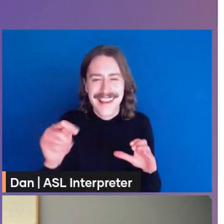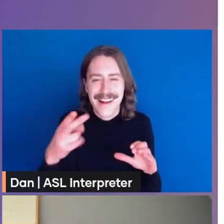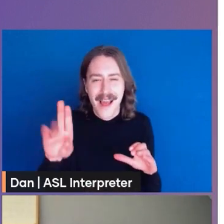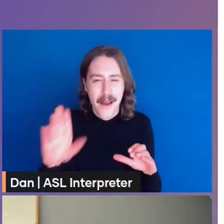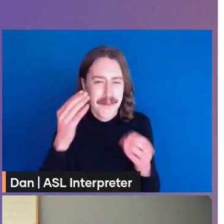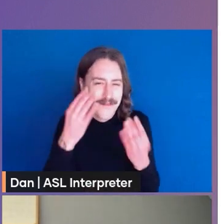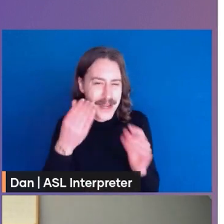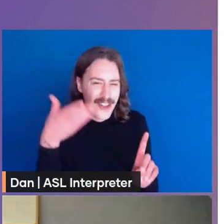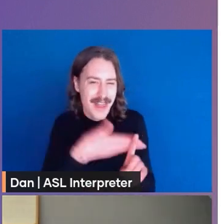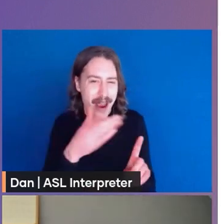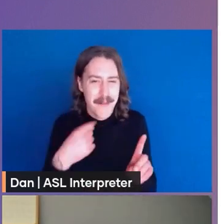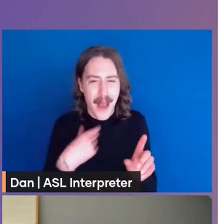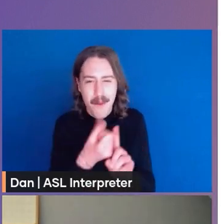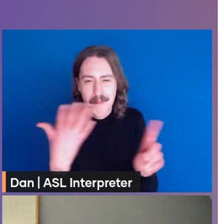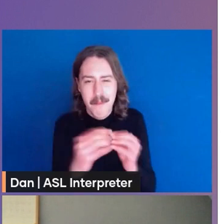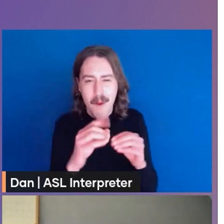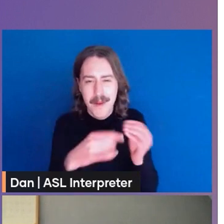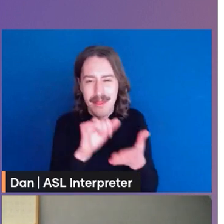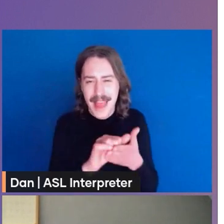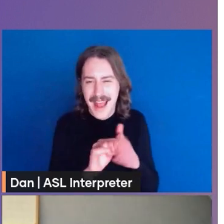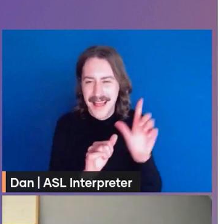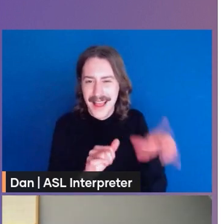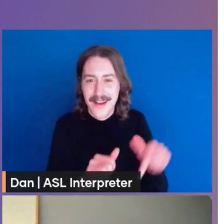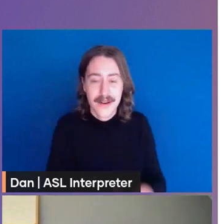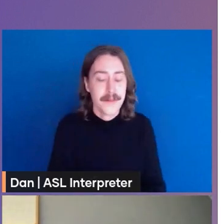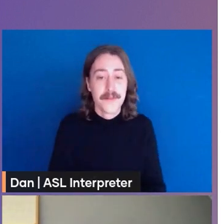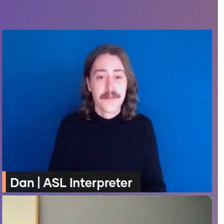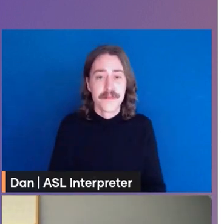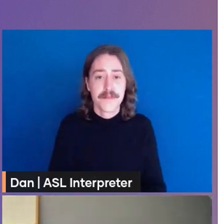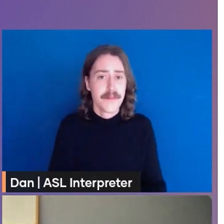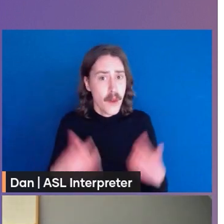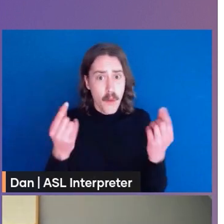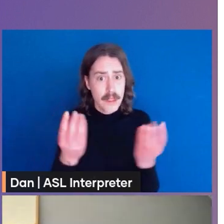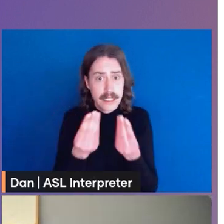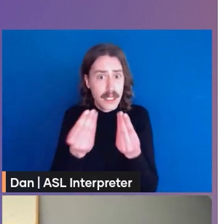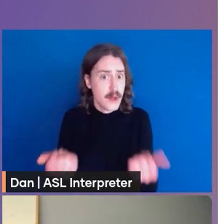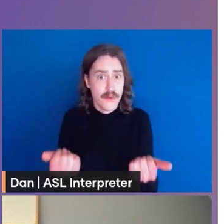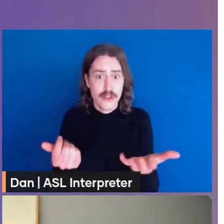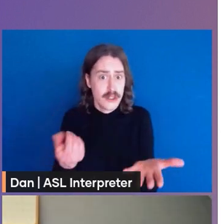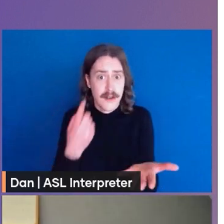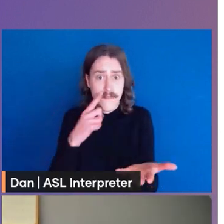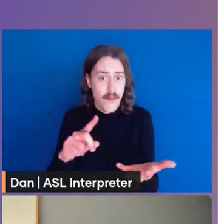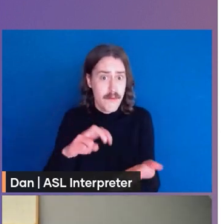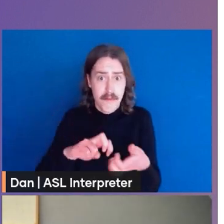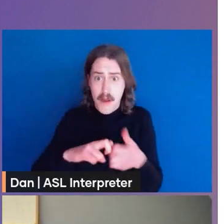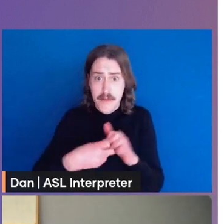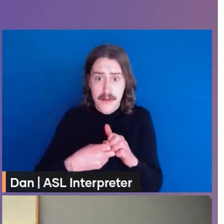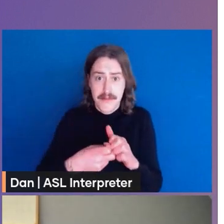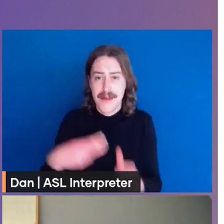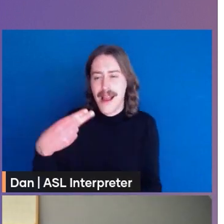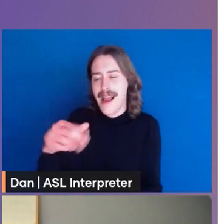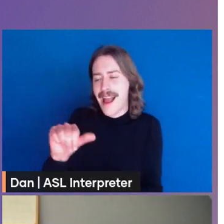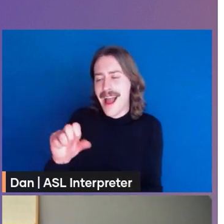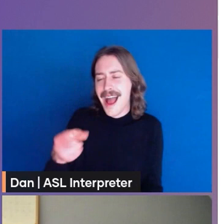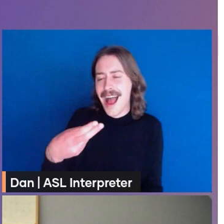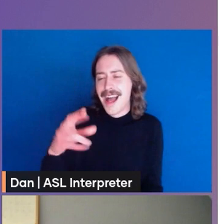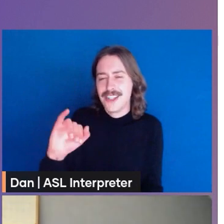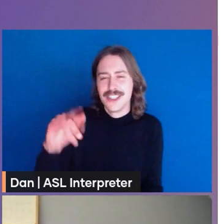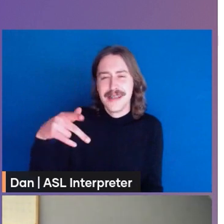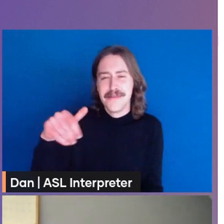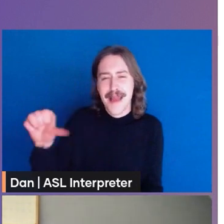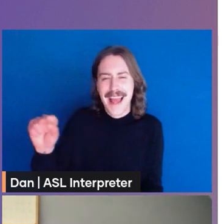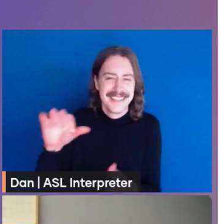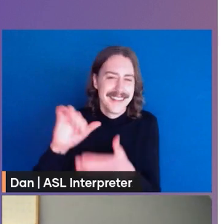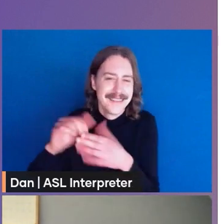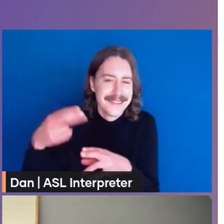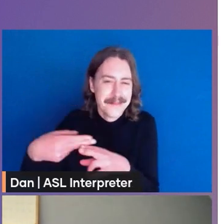So our solution to fix this problem is what we're coining as HashiPass, nothing official yet. And it's just going to